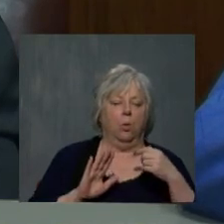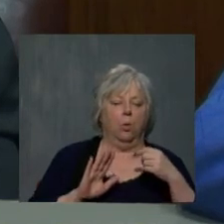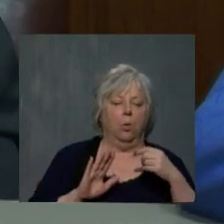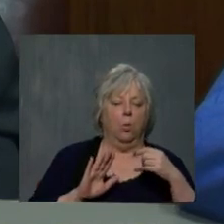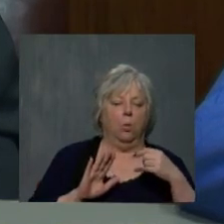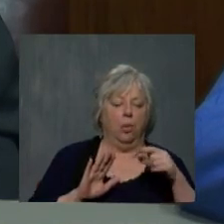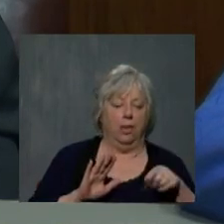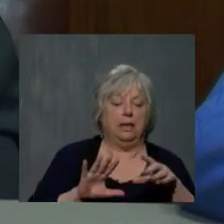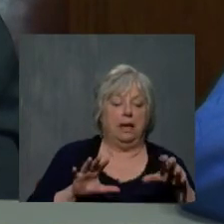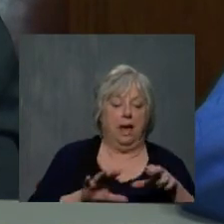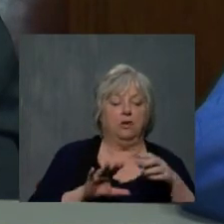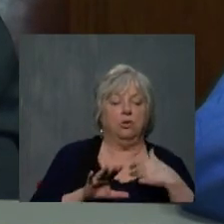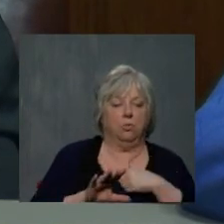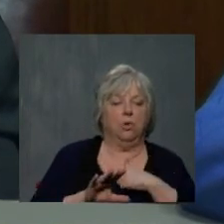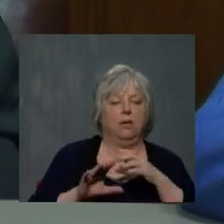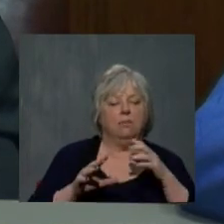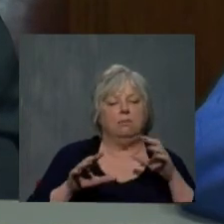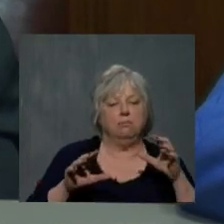potential for